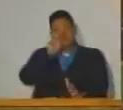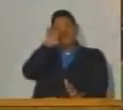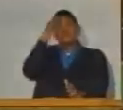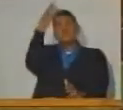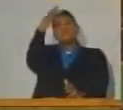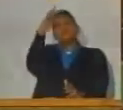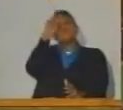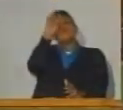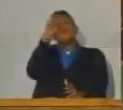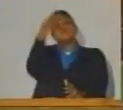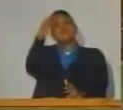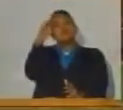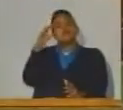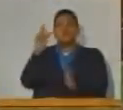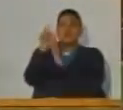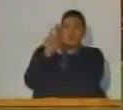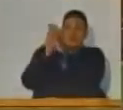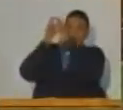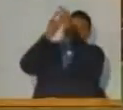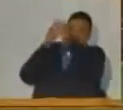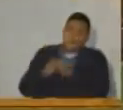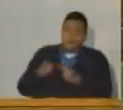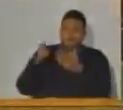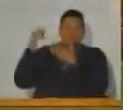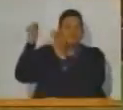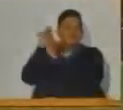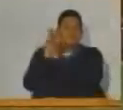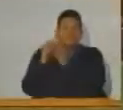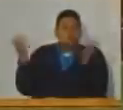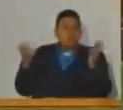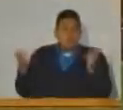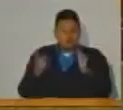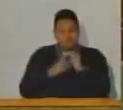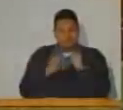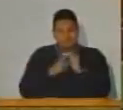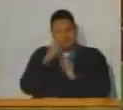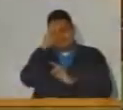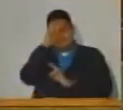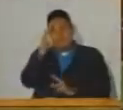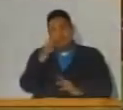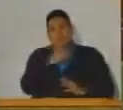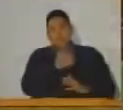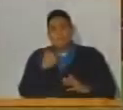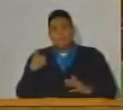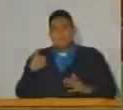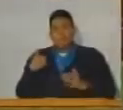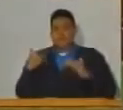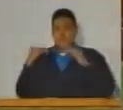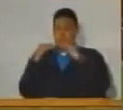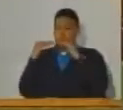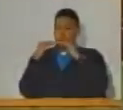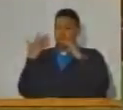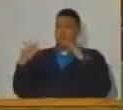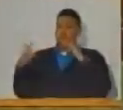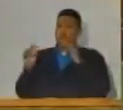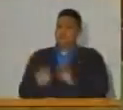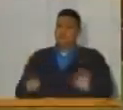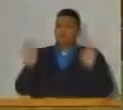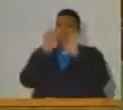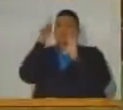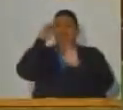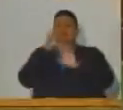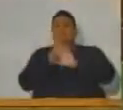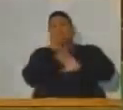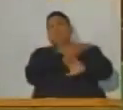2016-2017 legislative agenda. Honorable members, justice is integral for the improvement